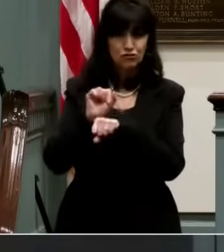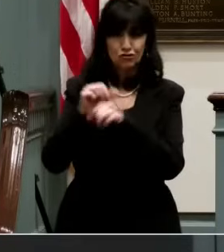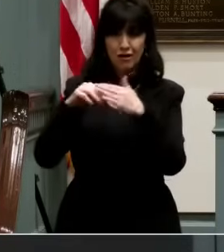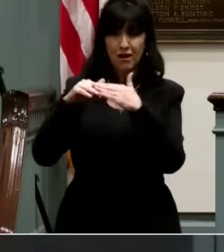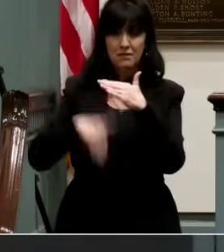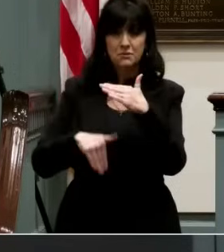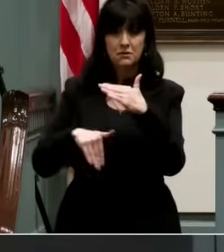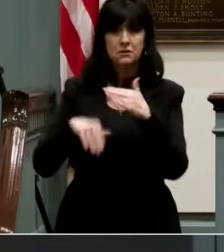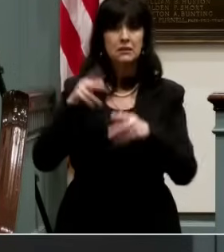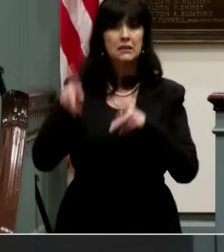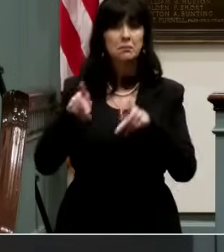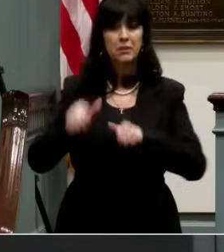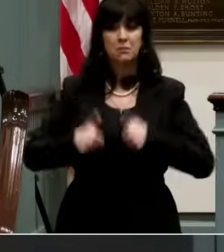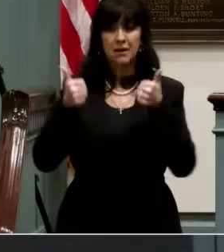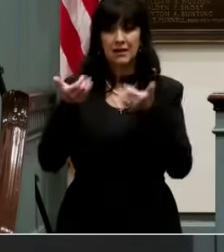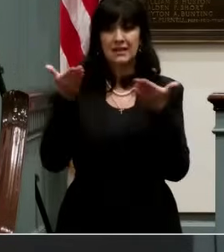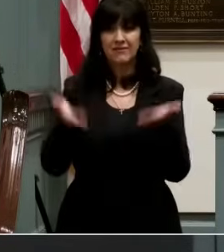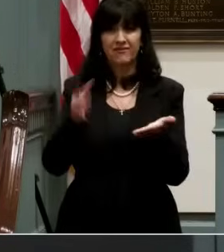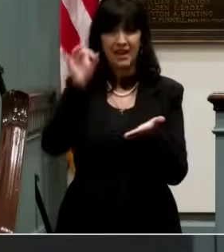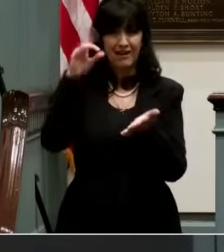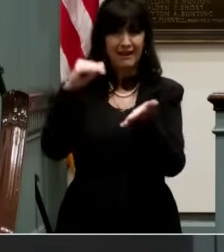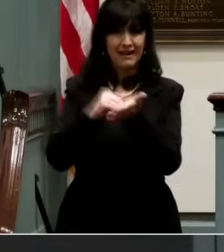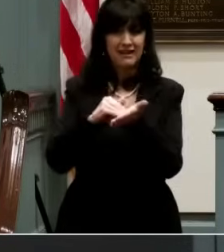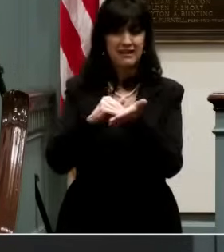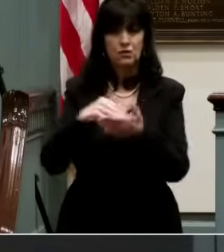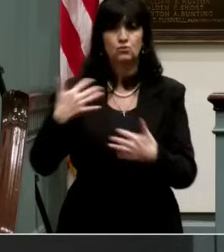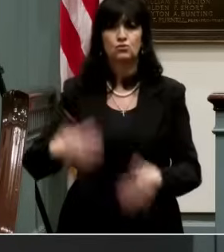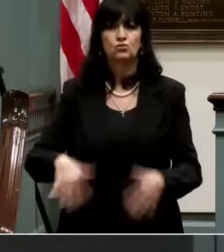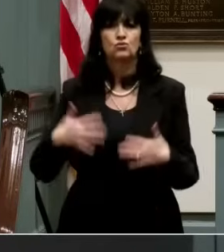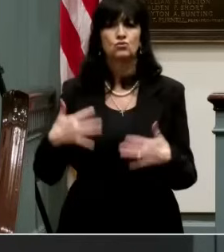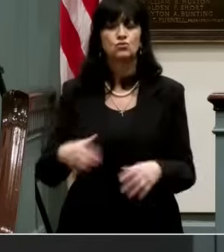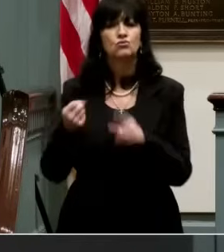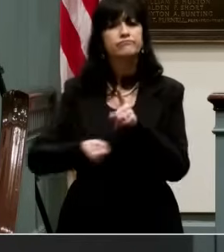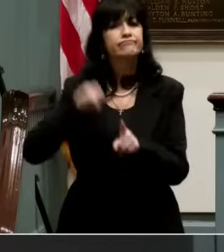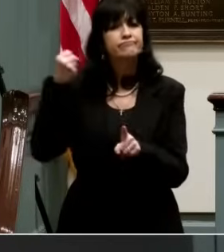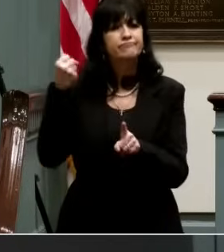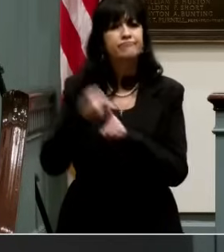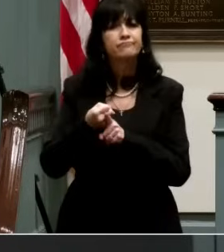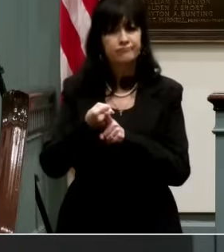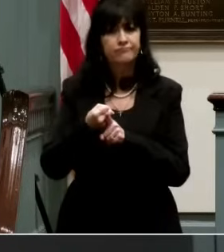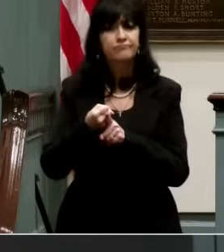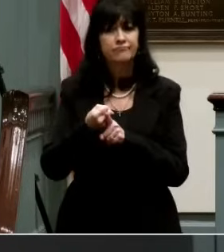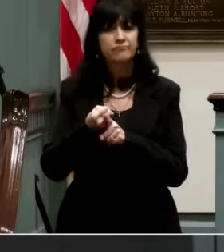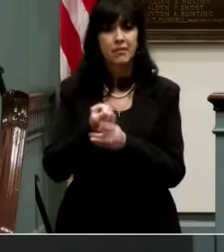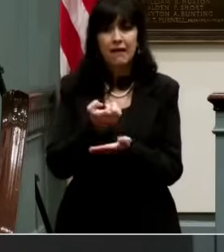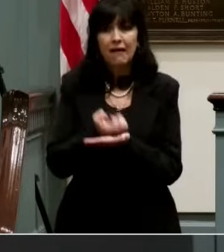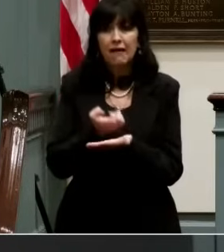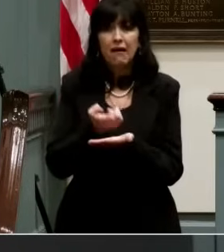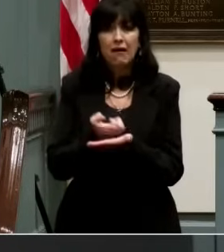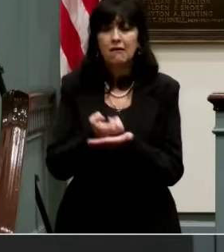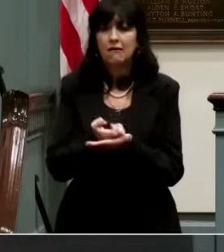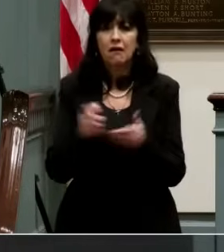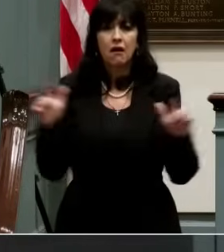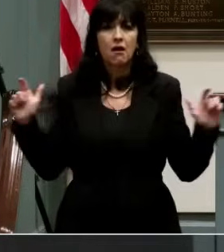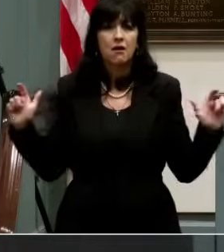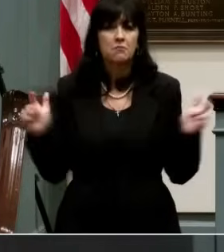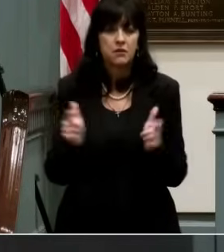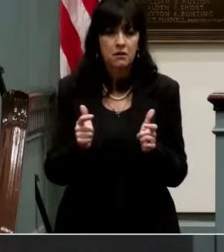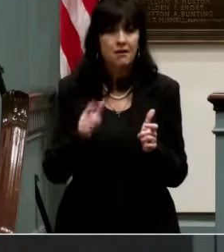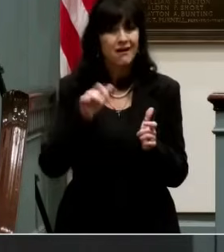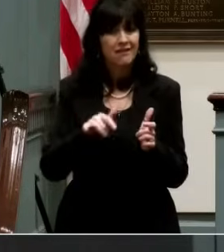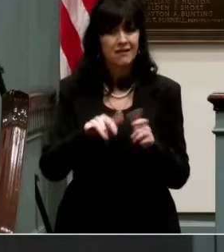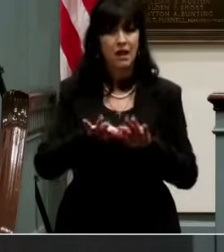of roughly 8,000, that's a heavy blow. The loss of economic opportunity that had ripple